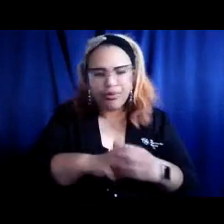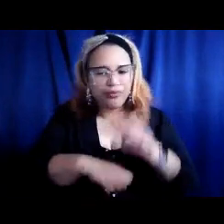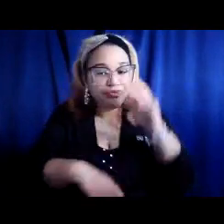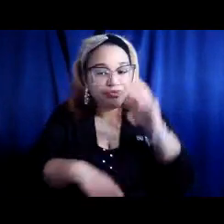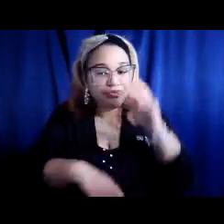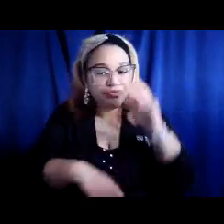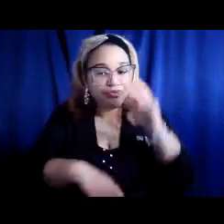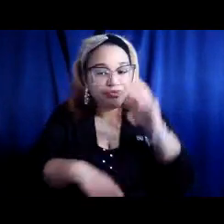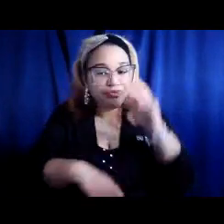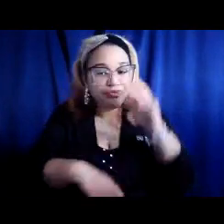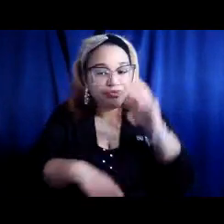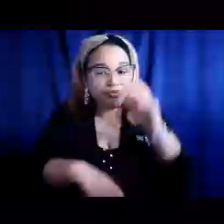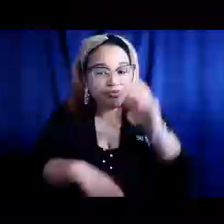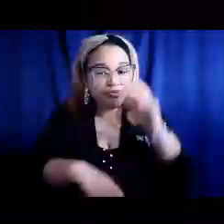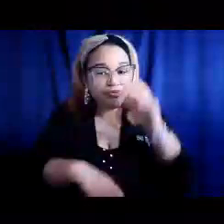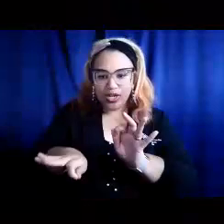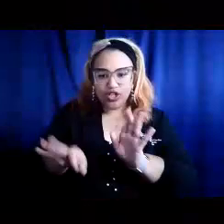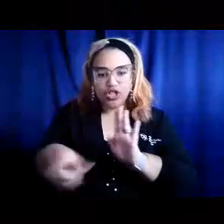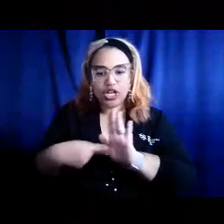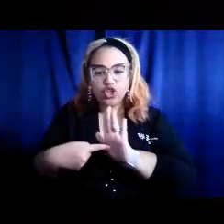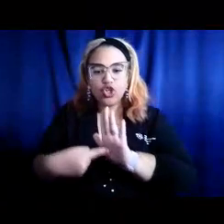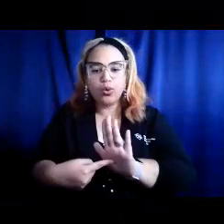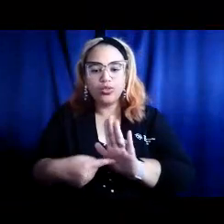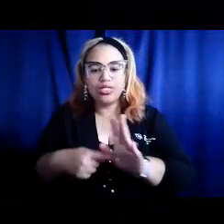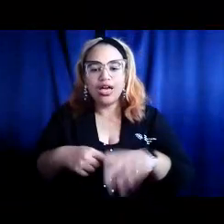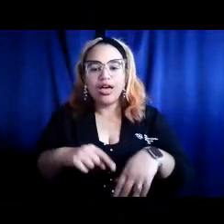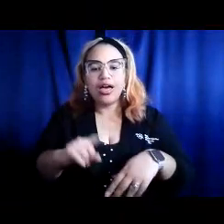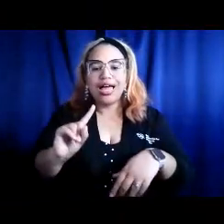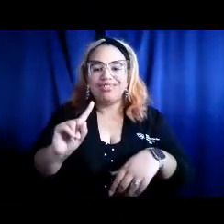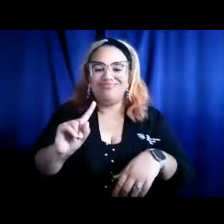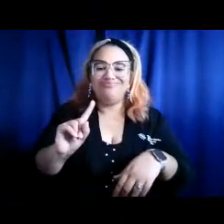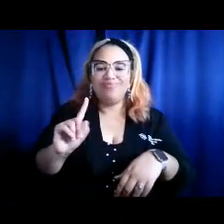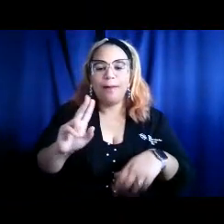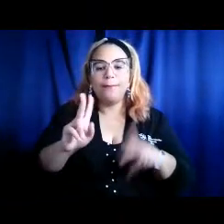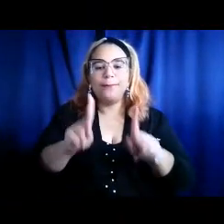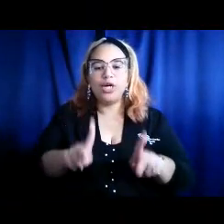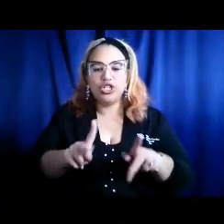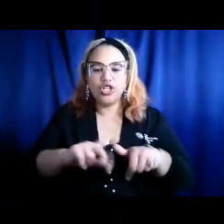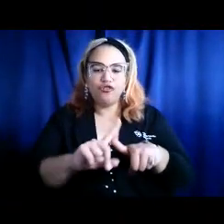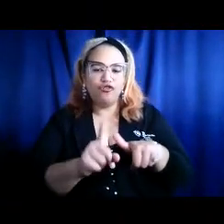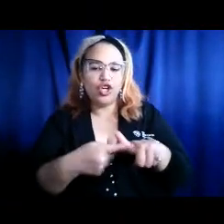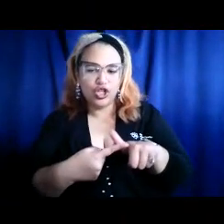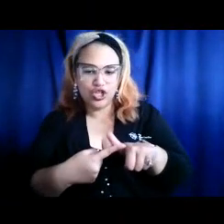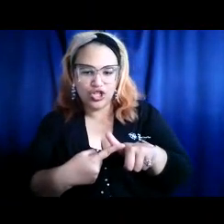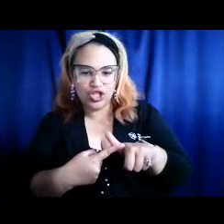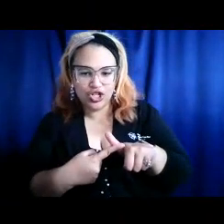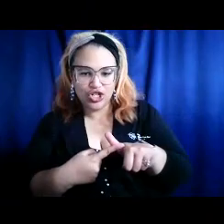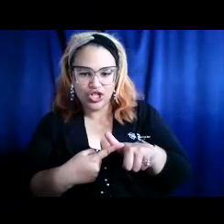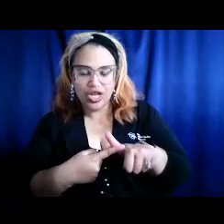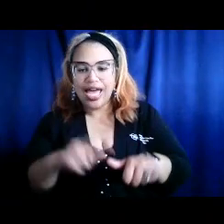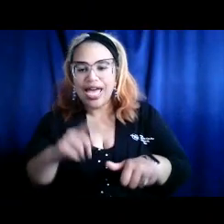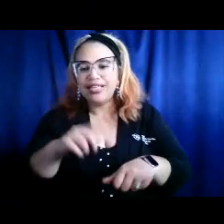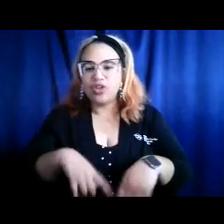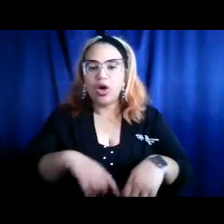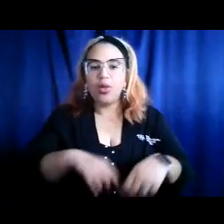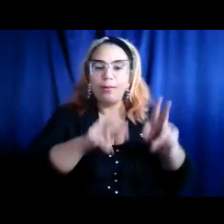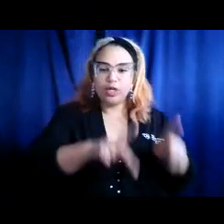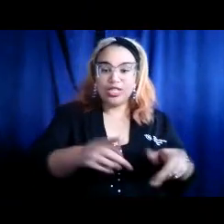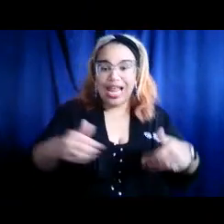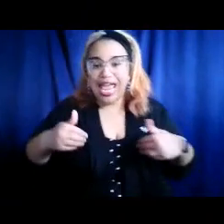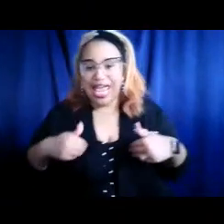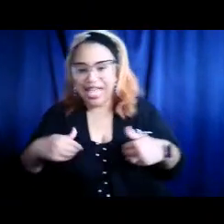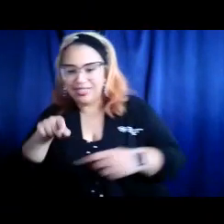content during meetings for participants using screen readers, and also stating their own name before speaking during